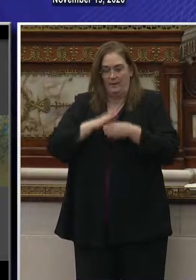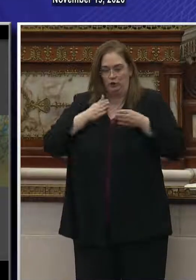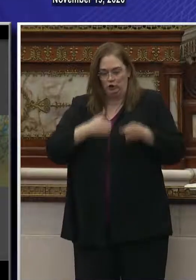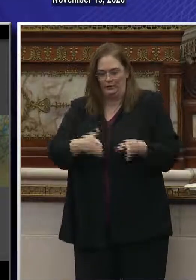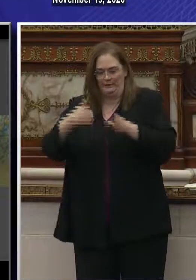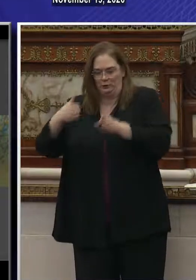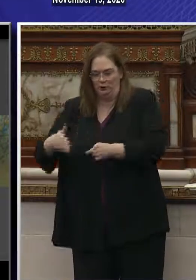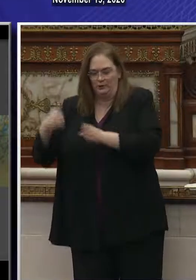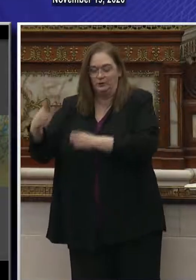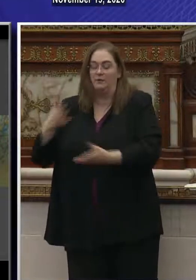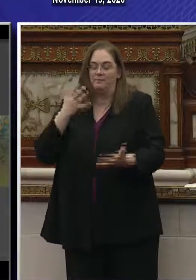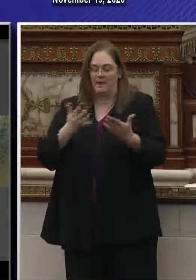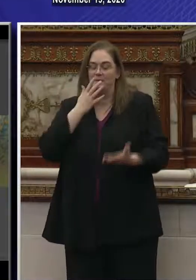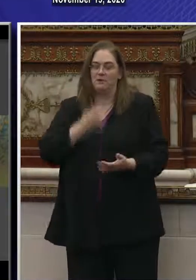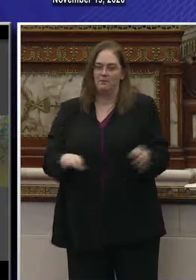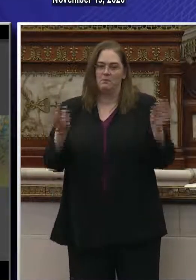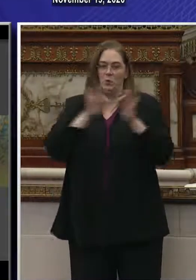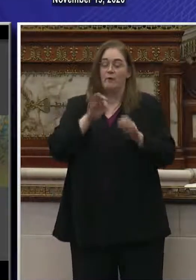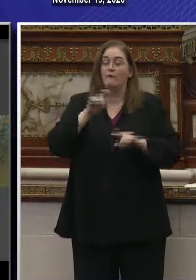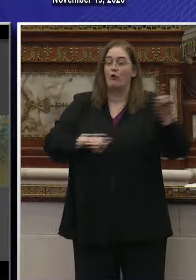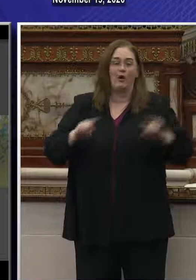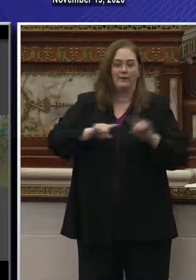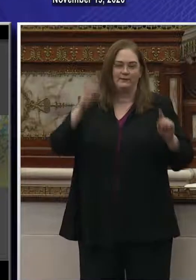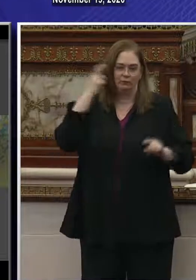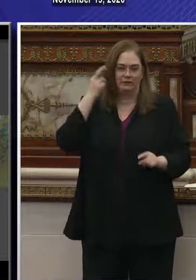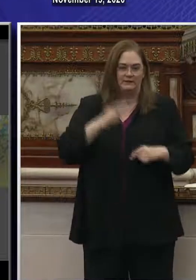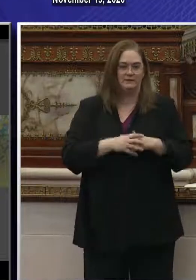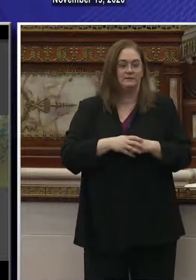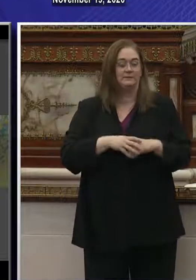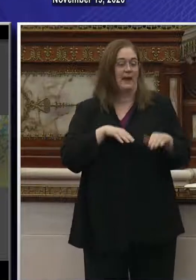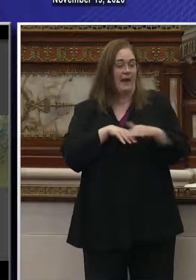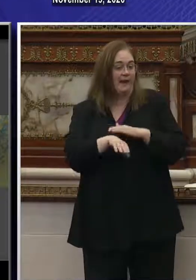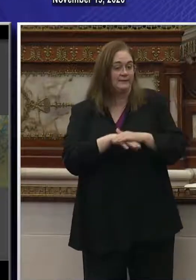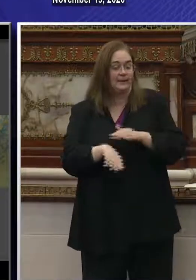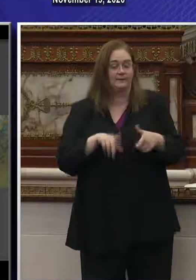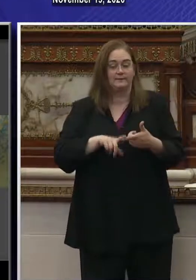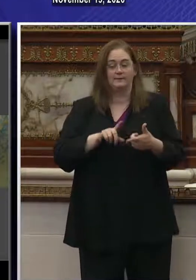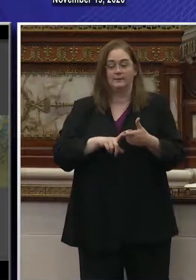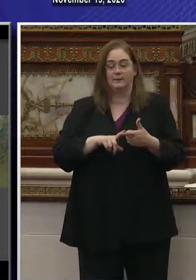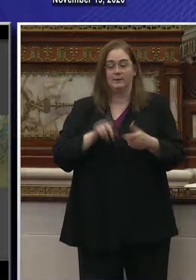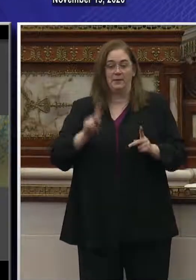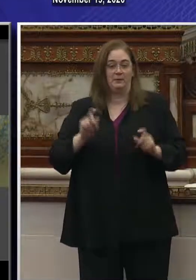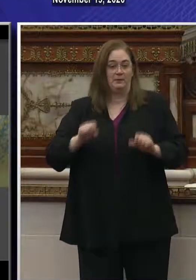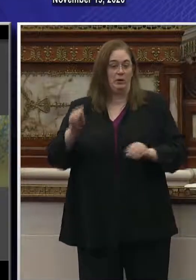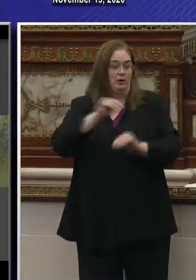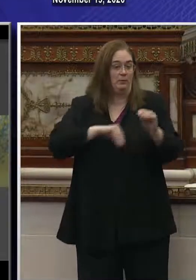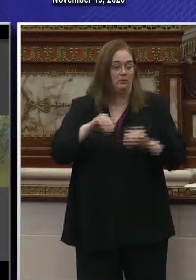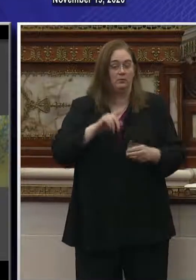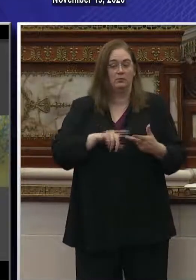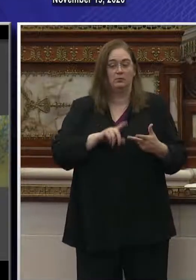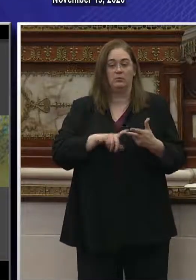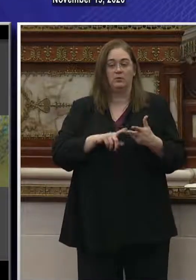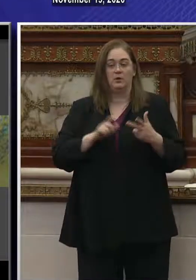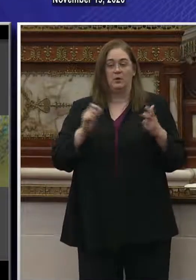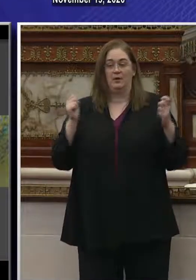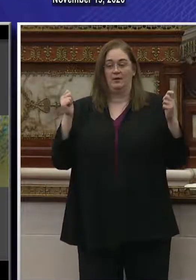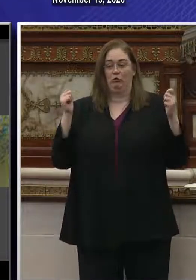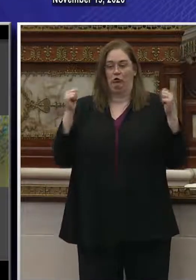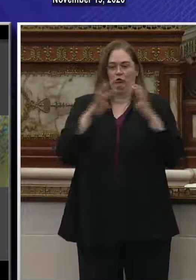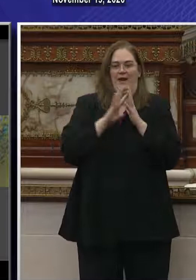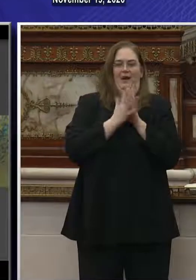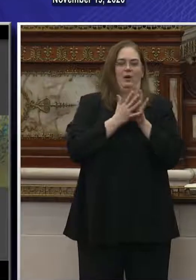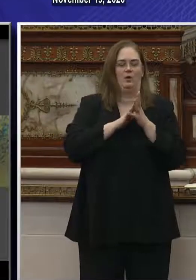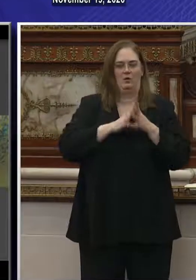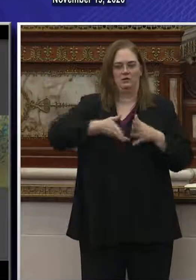street, may be very important for a variety of reasons. Access, mobility, crowds gathering with